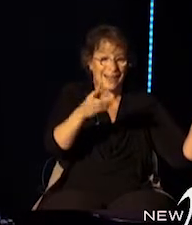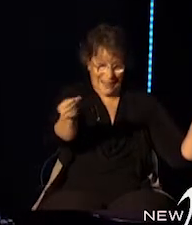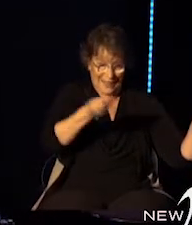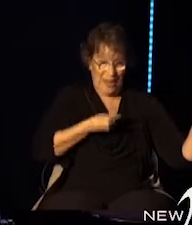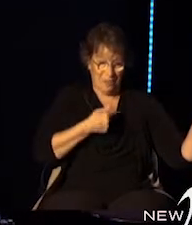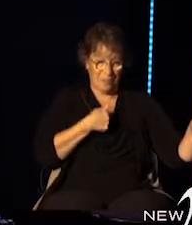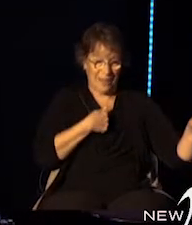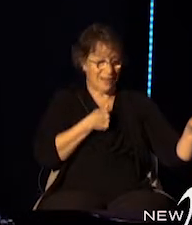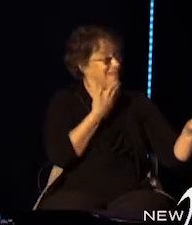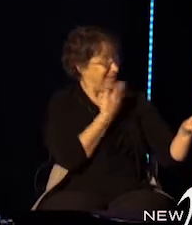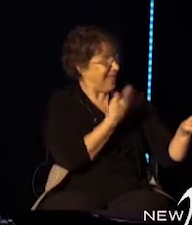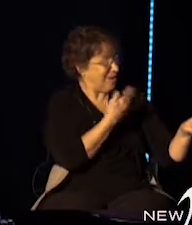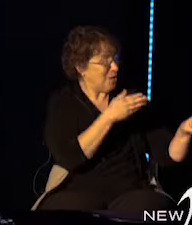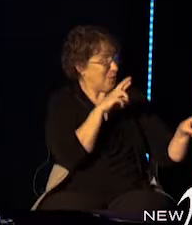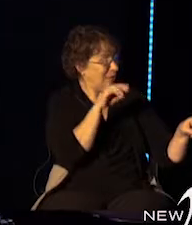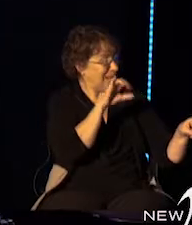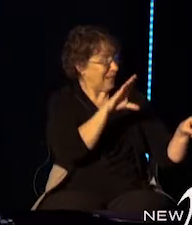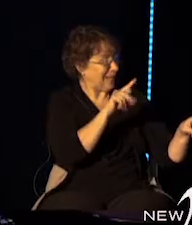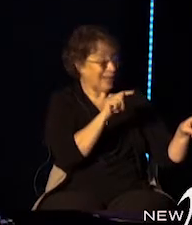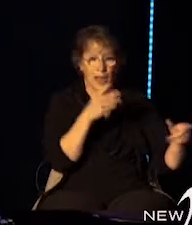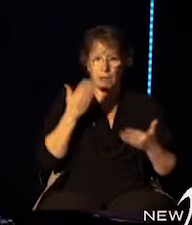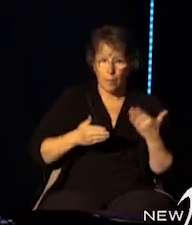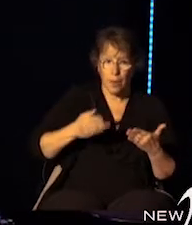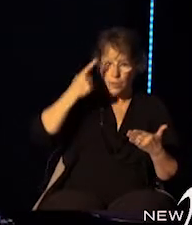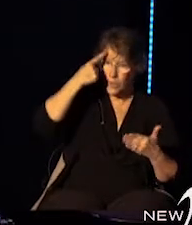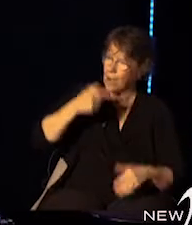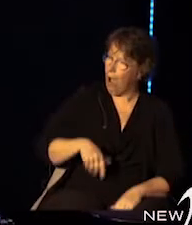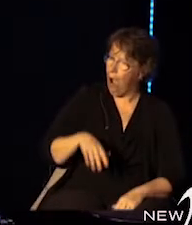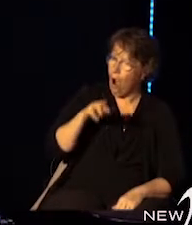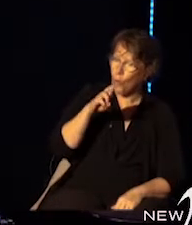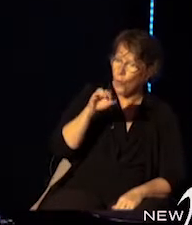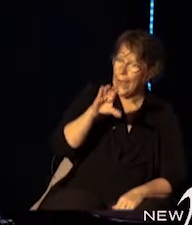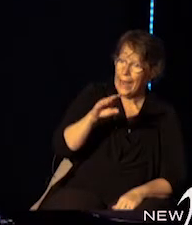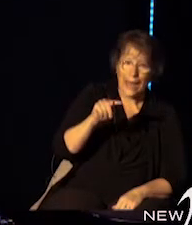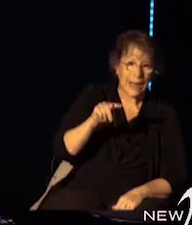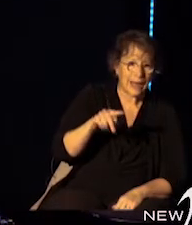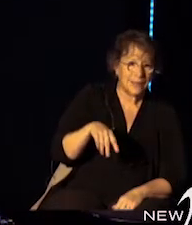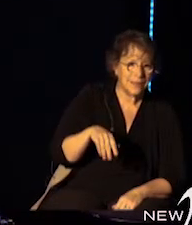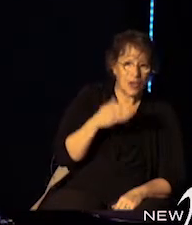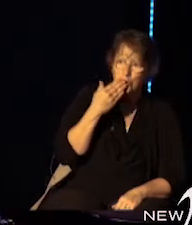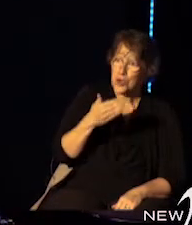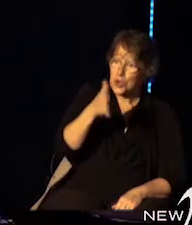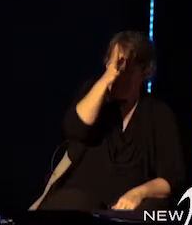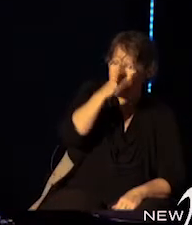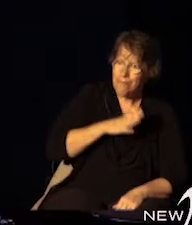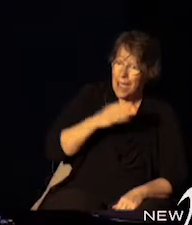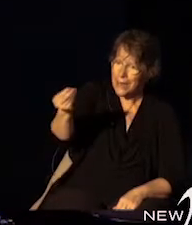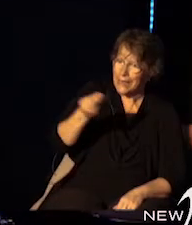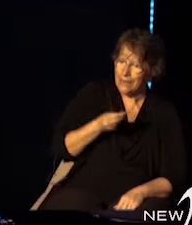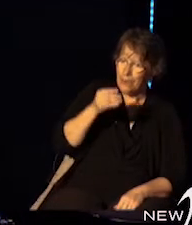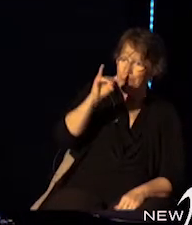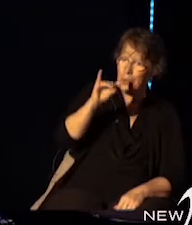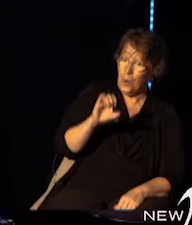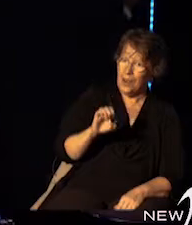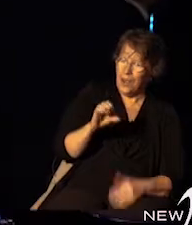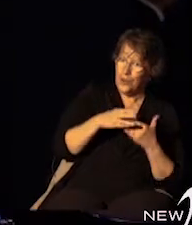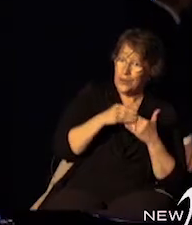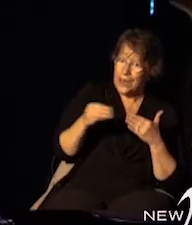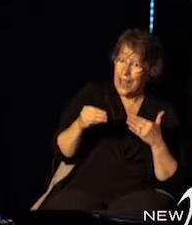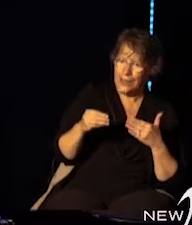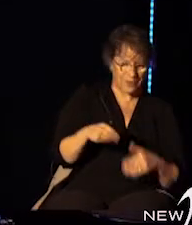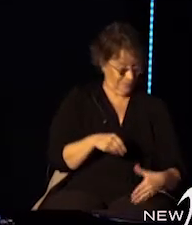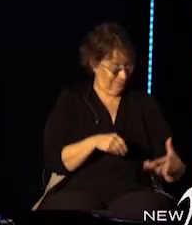Now, you might be thinking, Rick's a pretty good guy, huh? Just giving me $100 like that. Man, I just love the look of